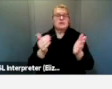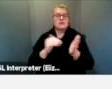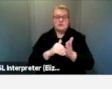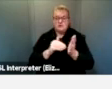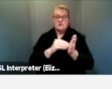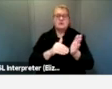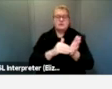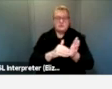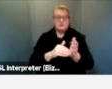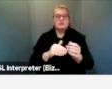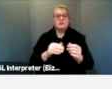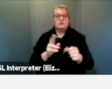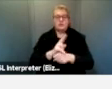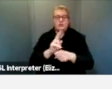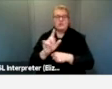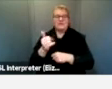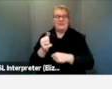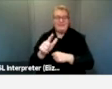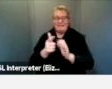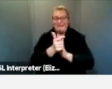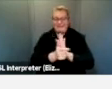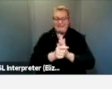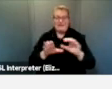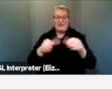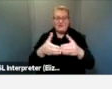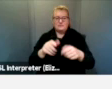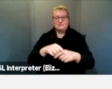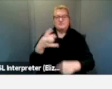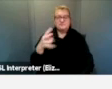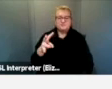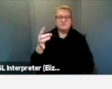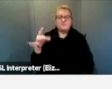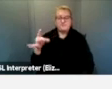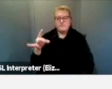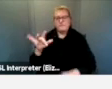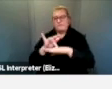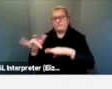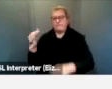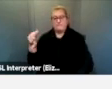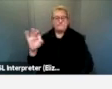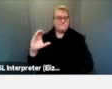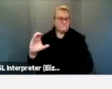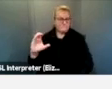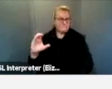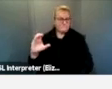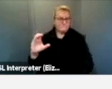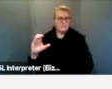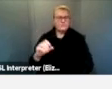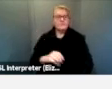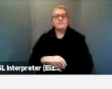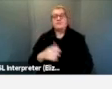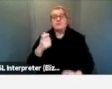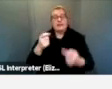legal category in early America. And by this, I mean the 17th, 18th, and early 19th centuries. And I know this is in slight opposition